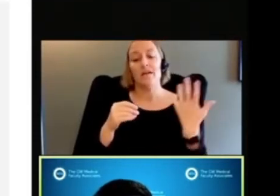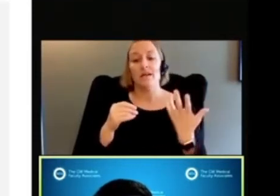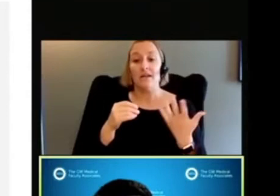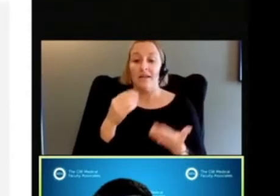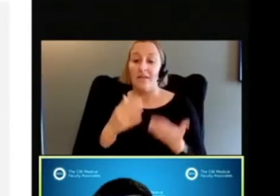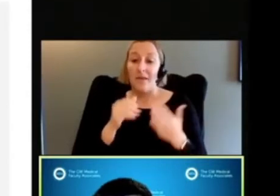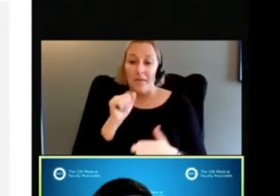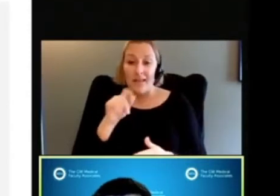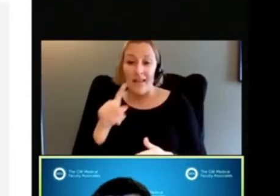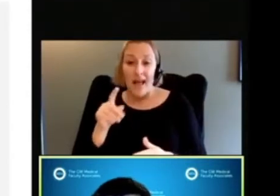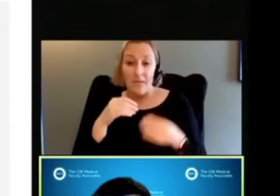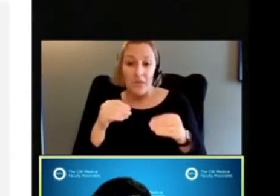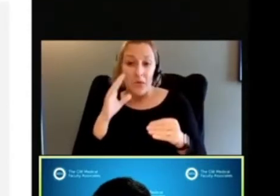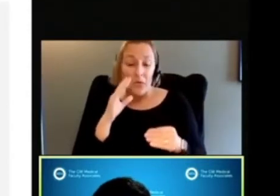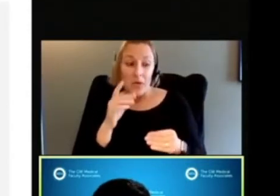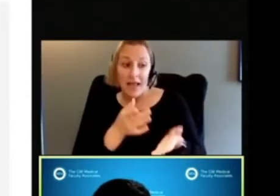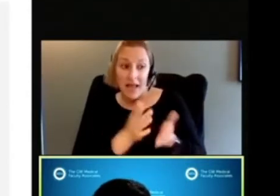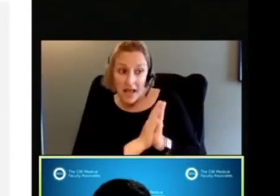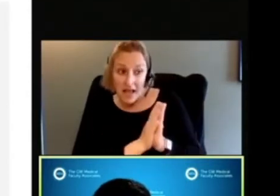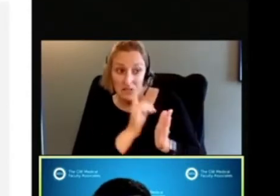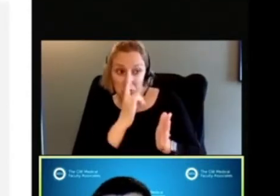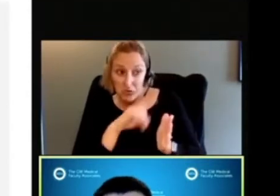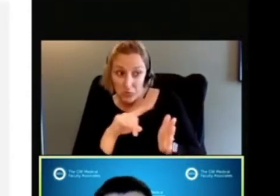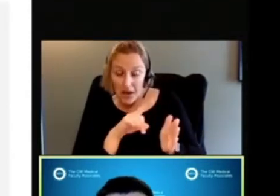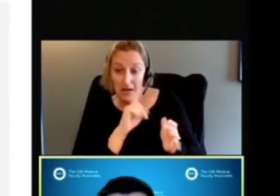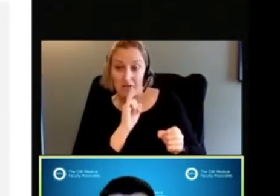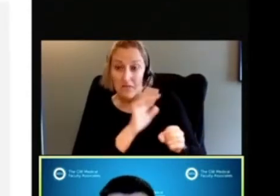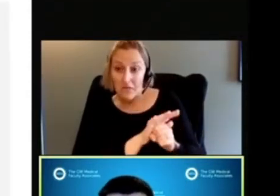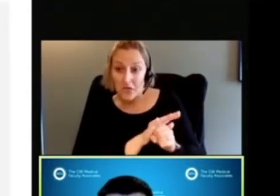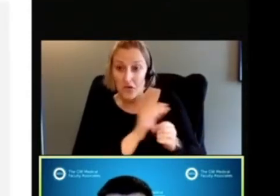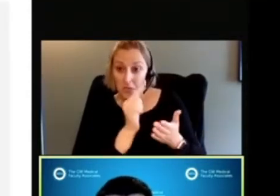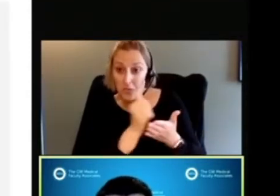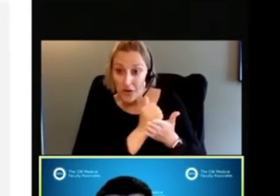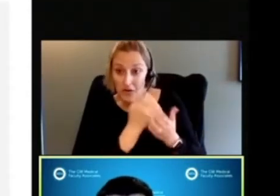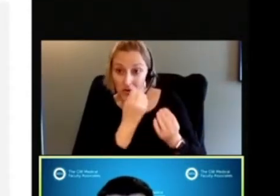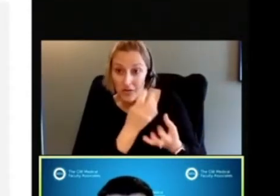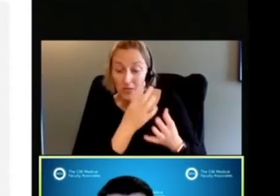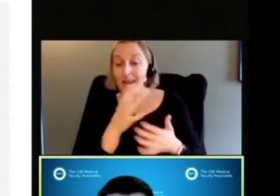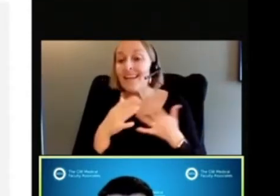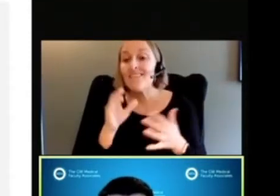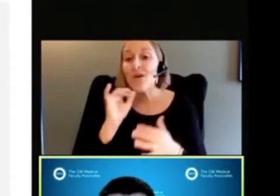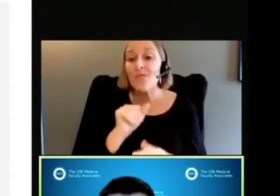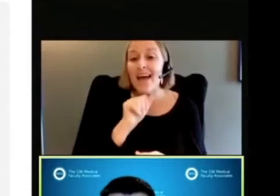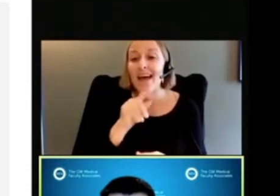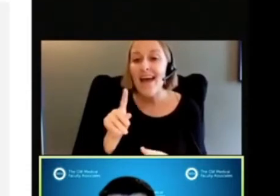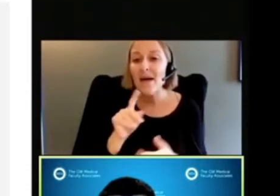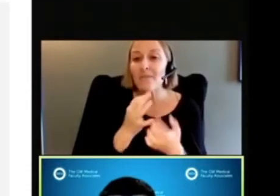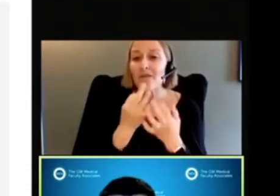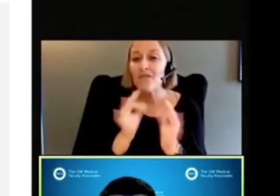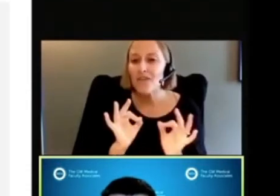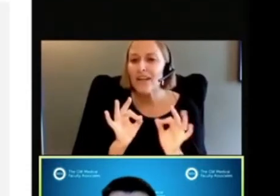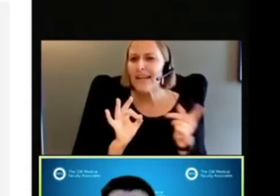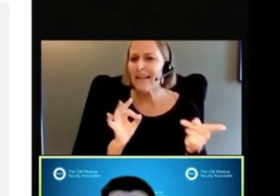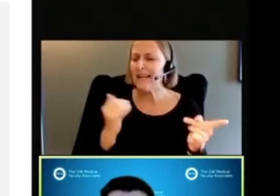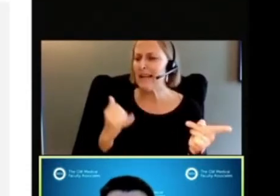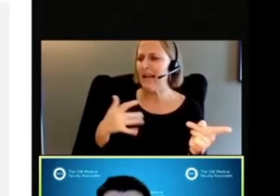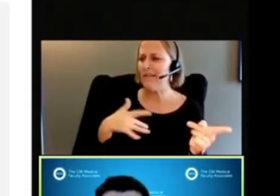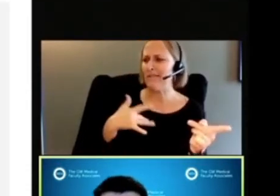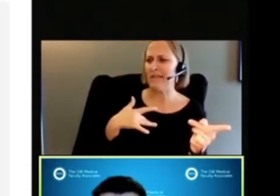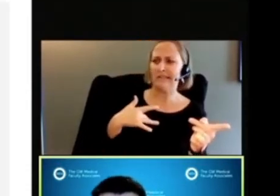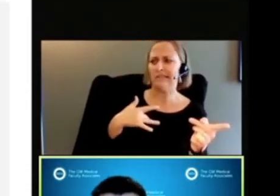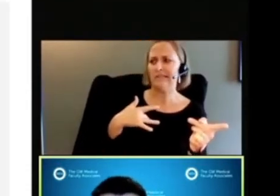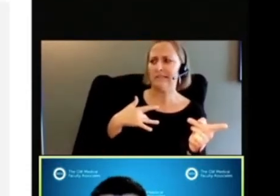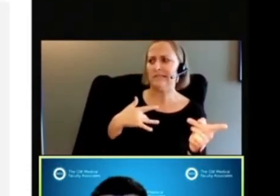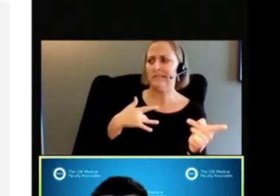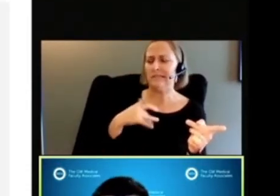may ask you to confirm your credit card information. And even though the app is free, it suddenly changes the perception of that app being free because